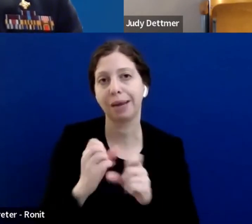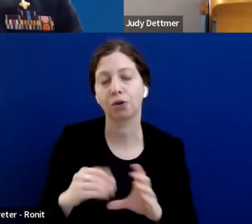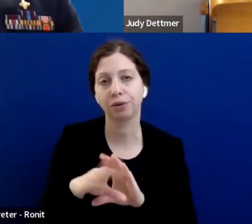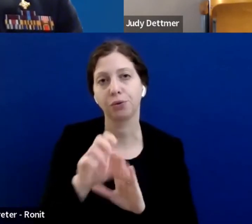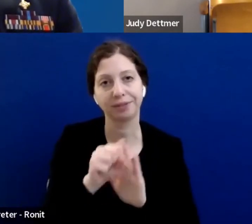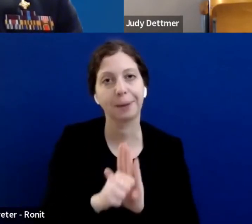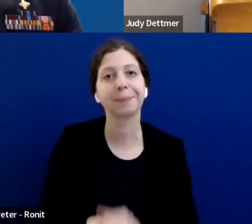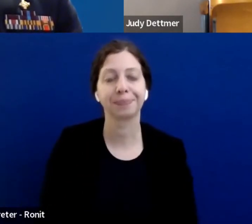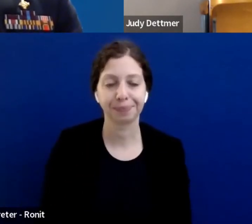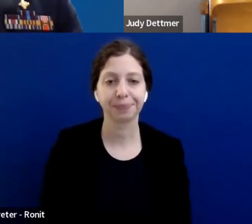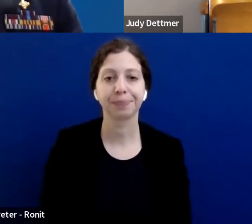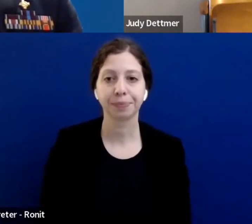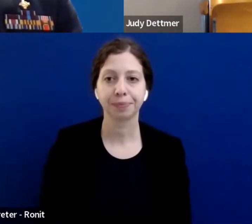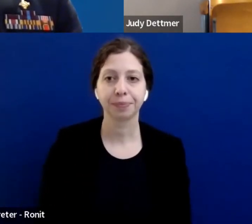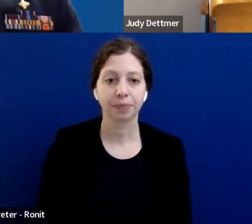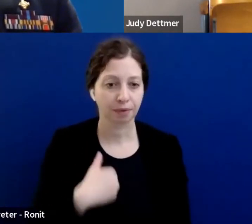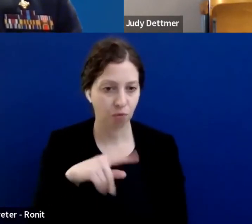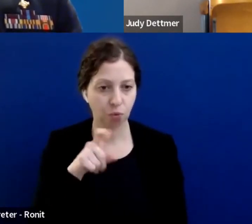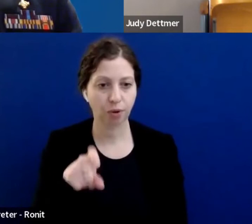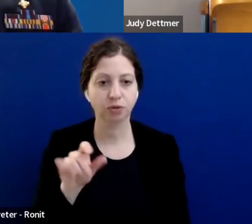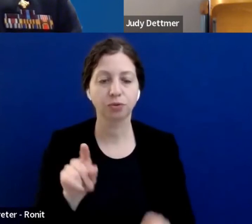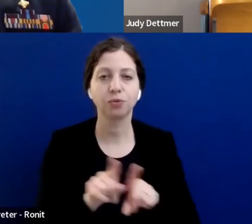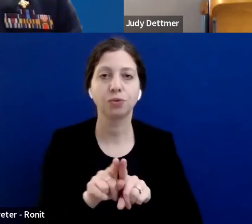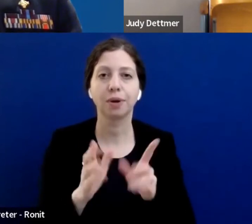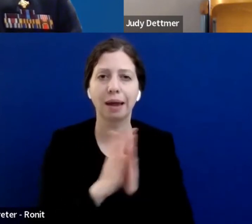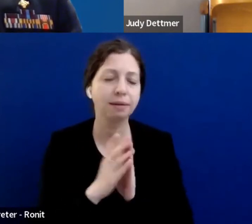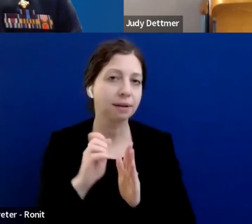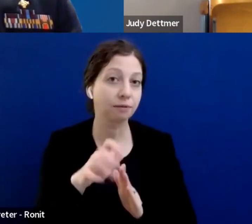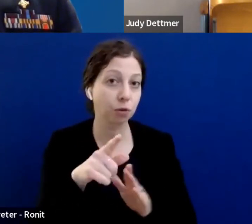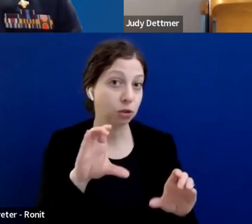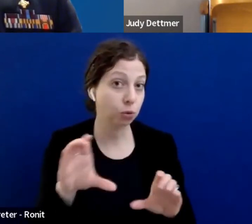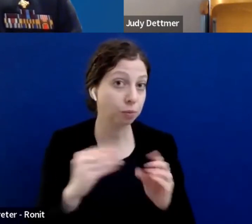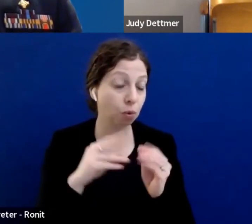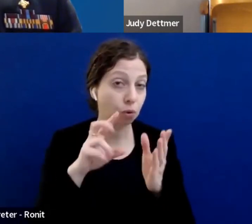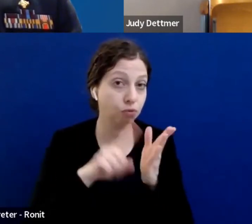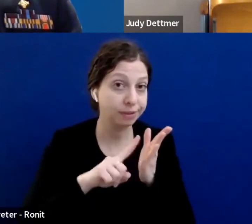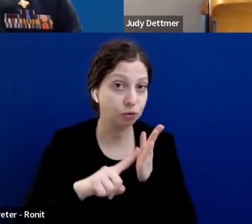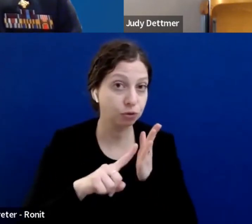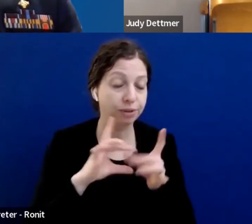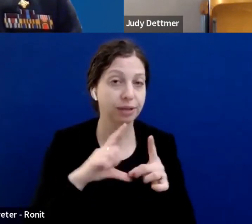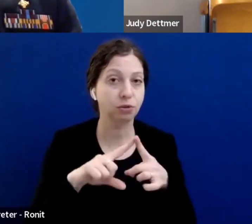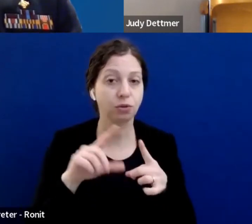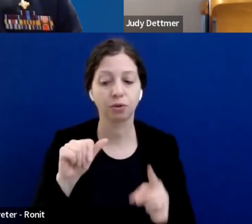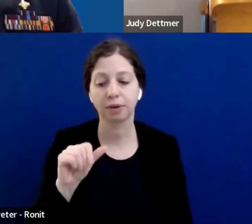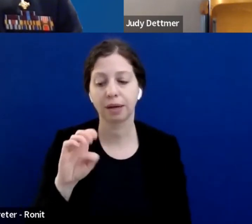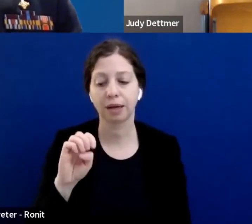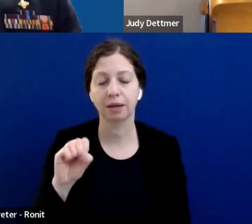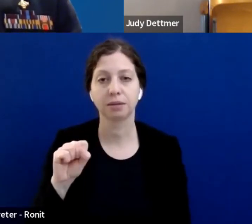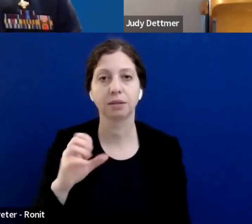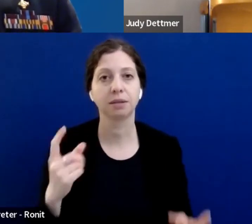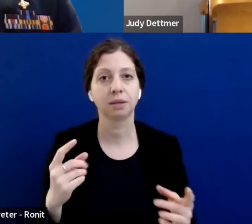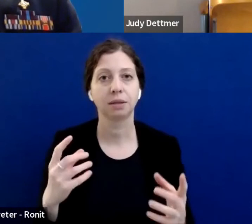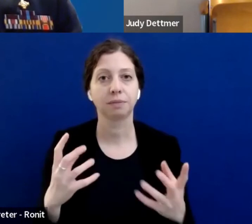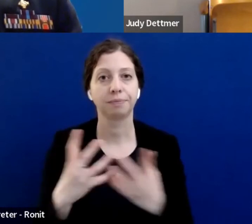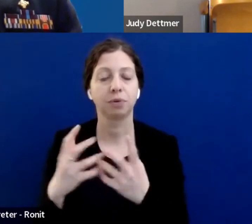you. And there's a question also asking if you'll be doing more research around ACEs as they intersect with TBI.